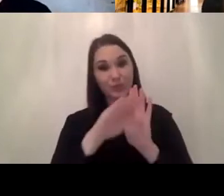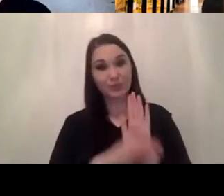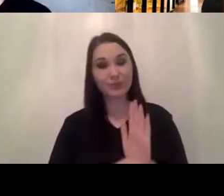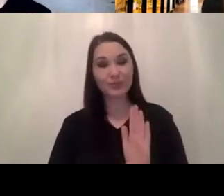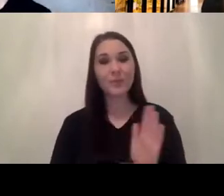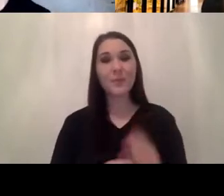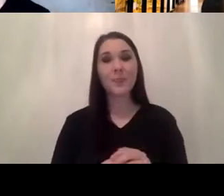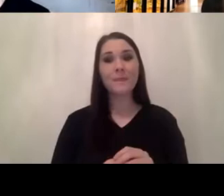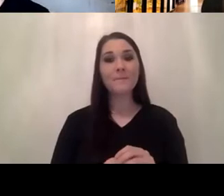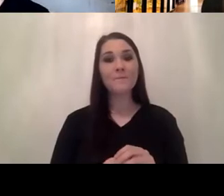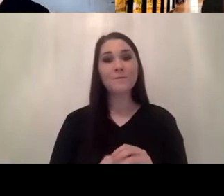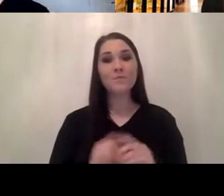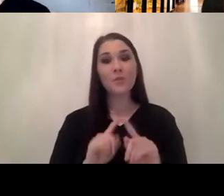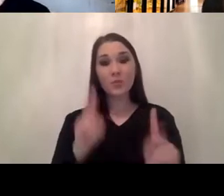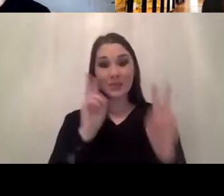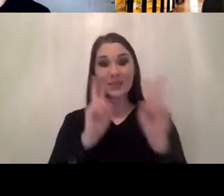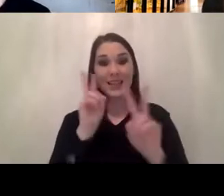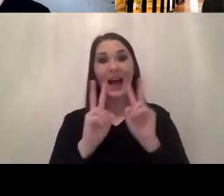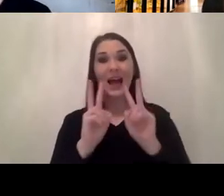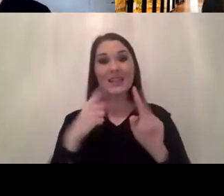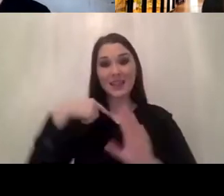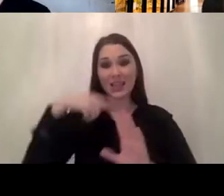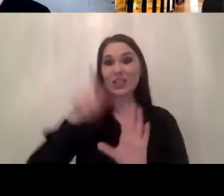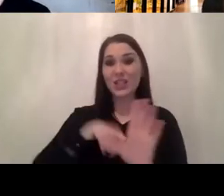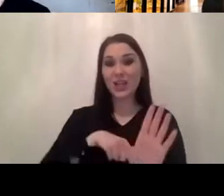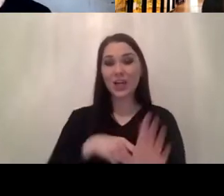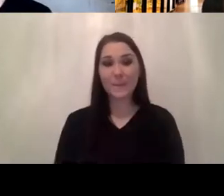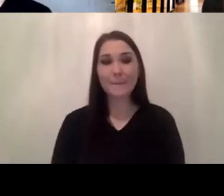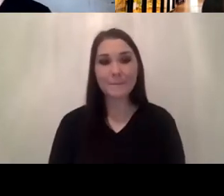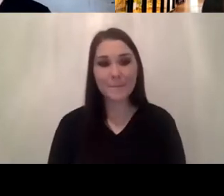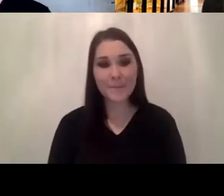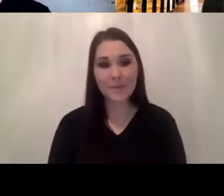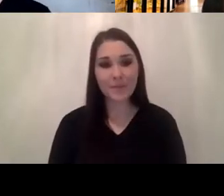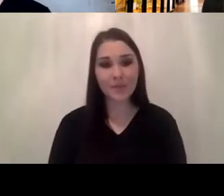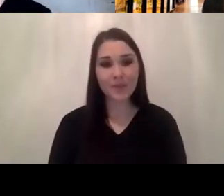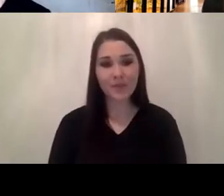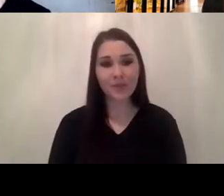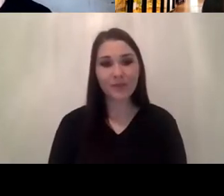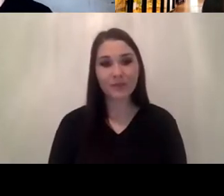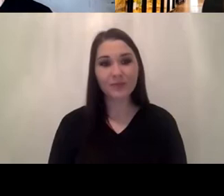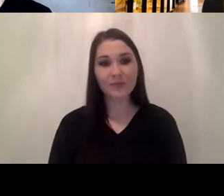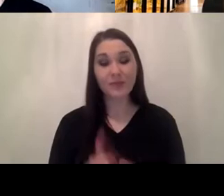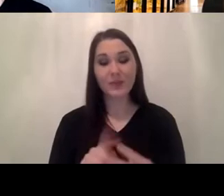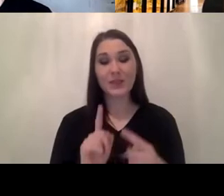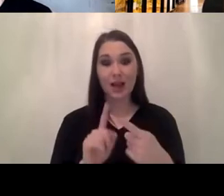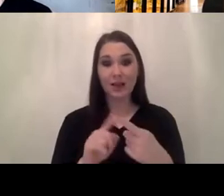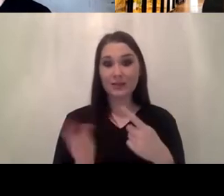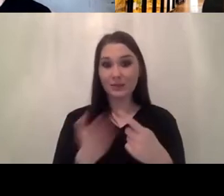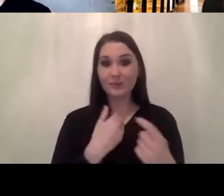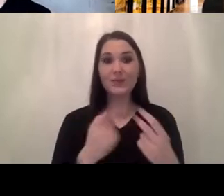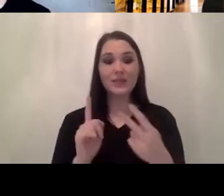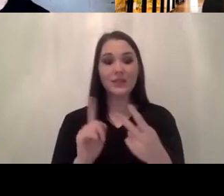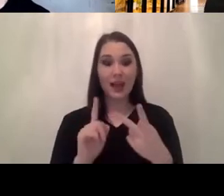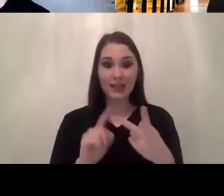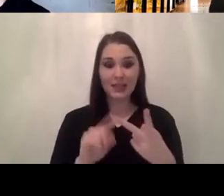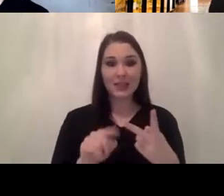but I think we'll start seeing more of that this year. Kind of on a second theme, I think, you know, as we get out, and I think, and people sort of